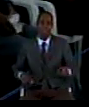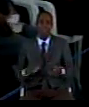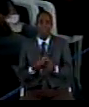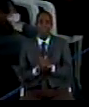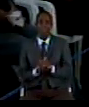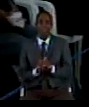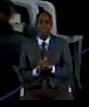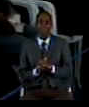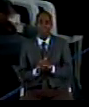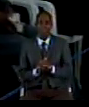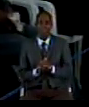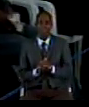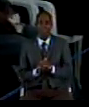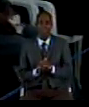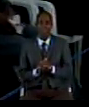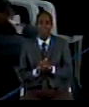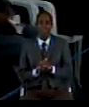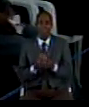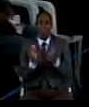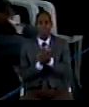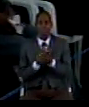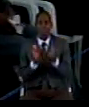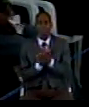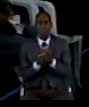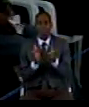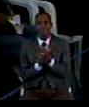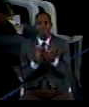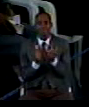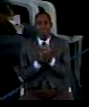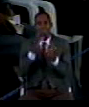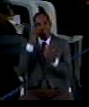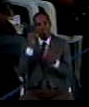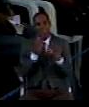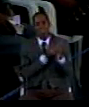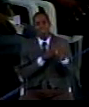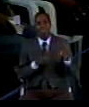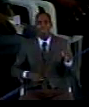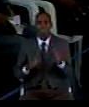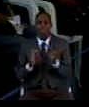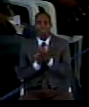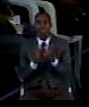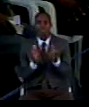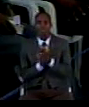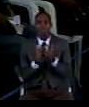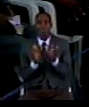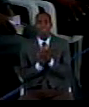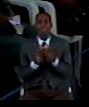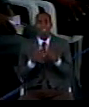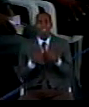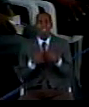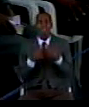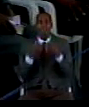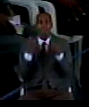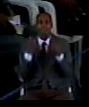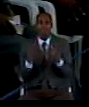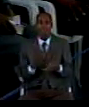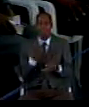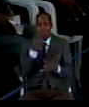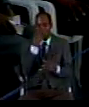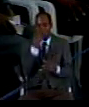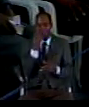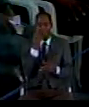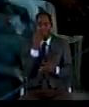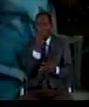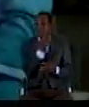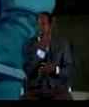Lord. Put your hands together for the Lord. How many blind eyes have opened